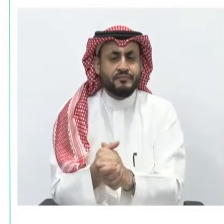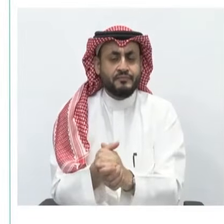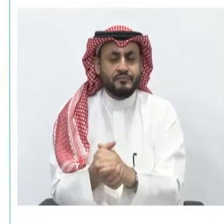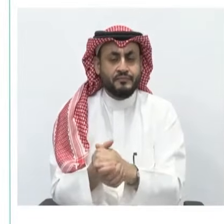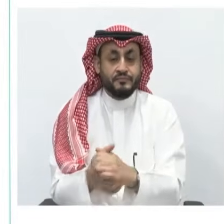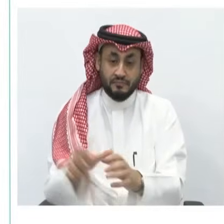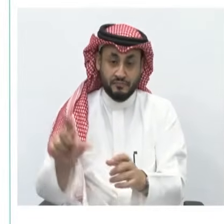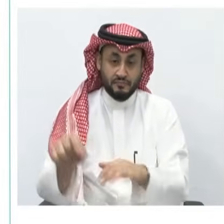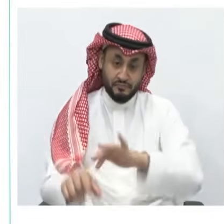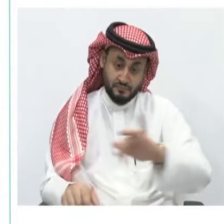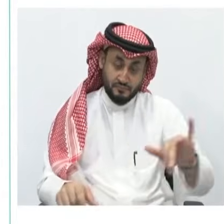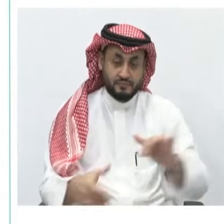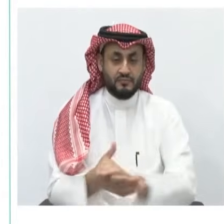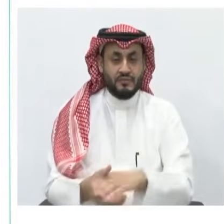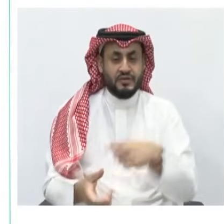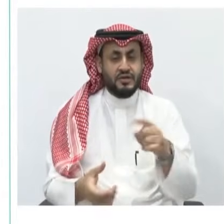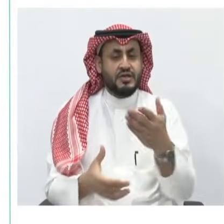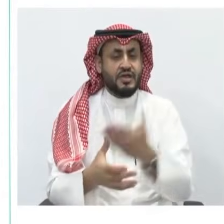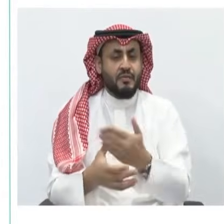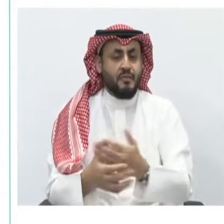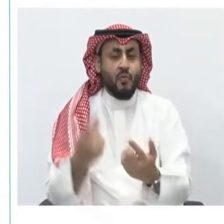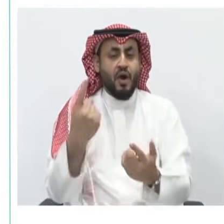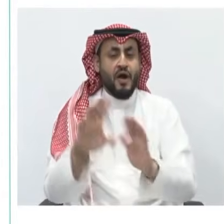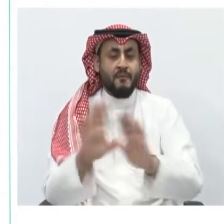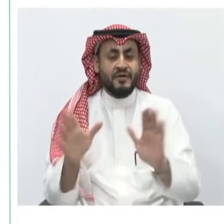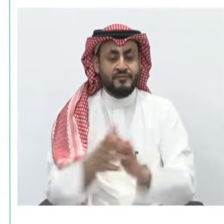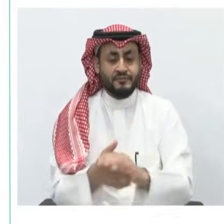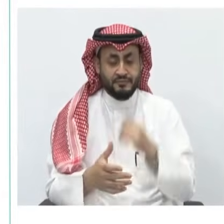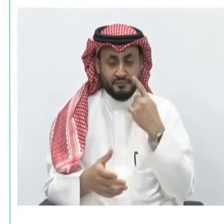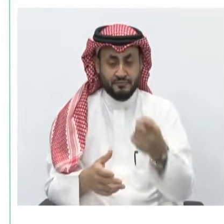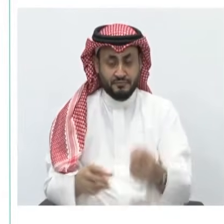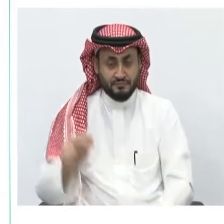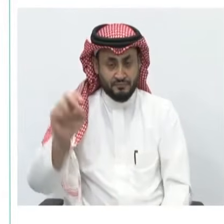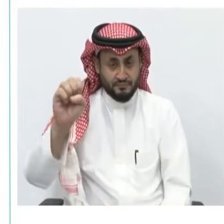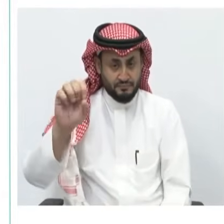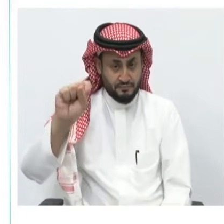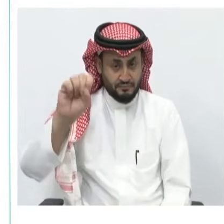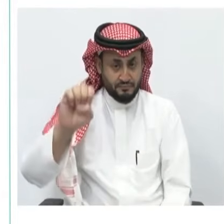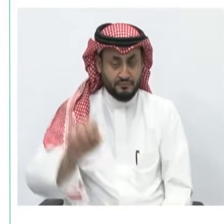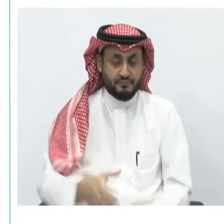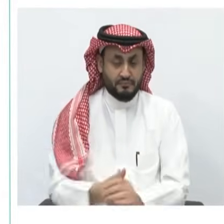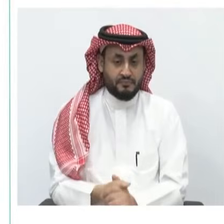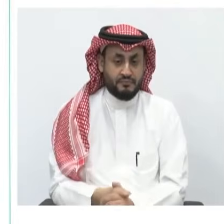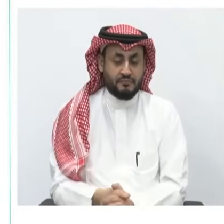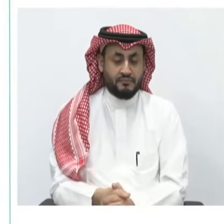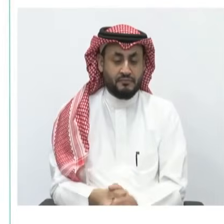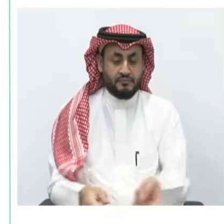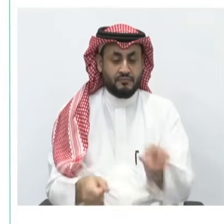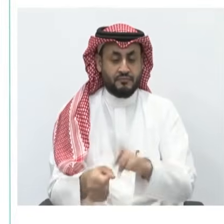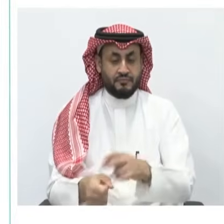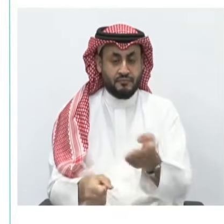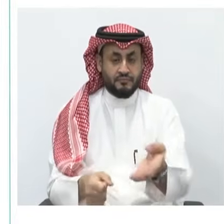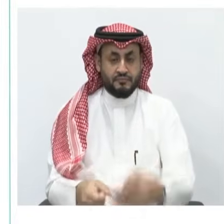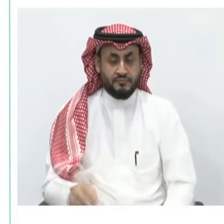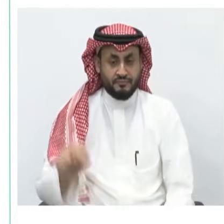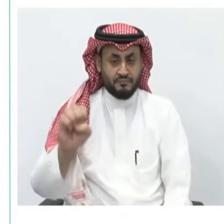here? Yes, this is 1. So I will put the nose here. That's right. Excellent.